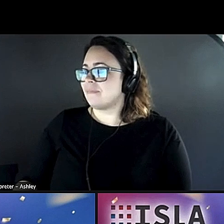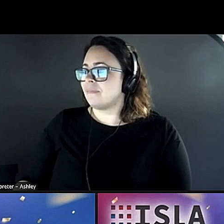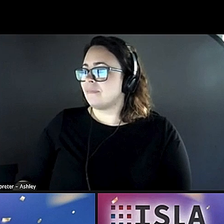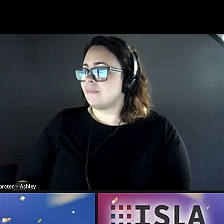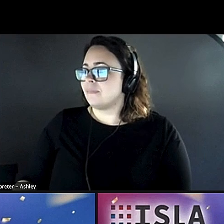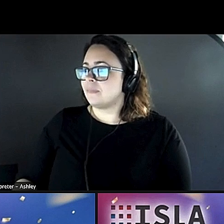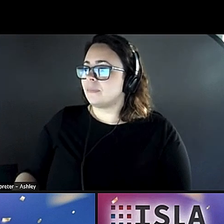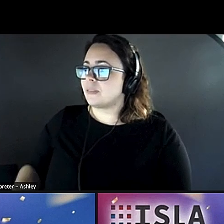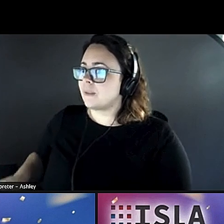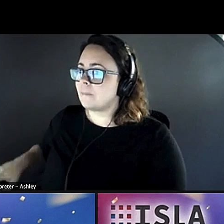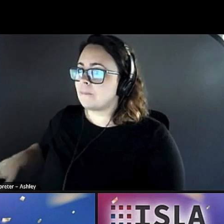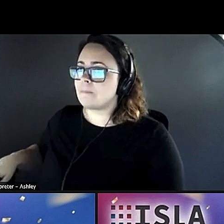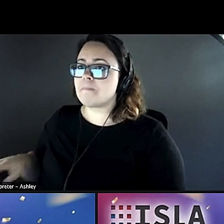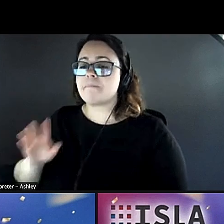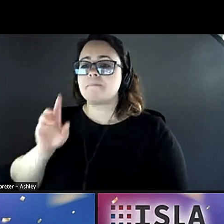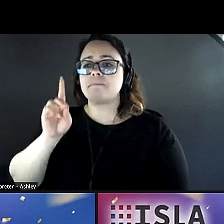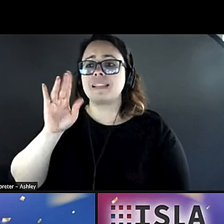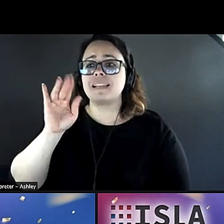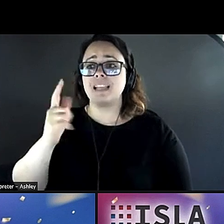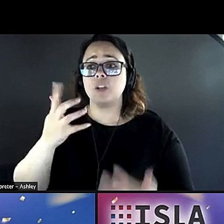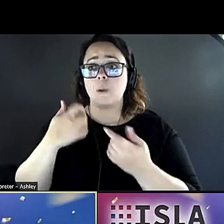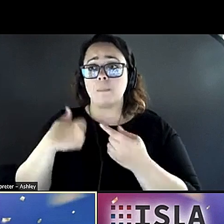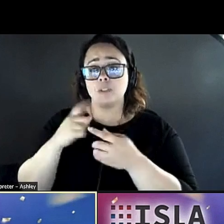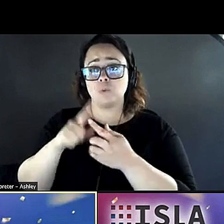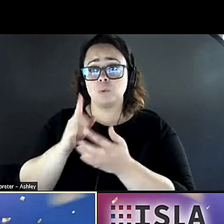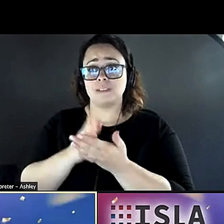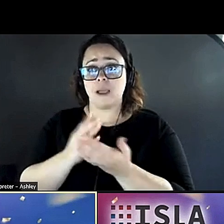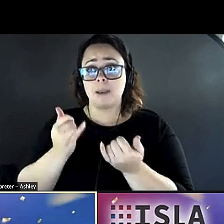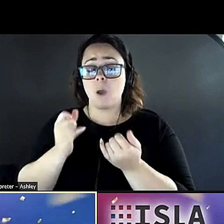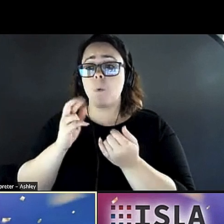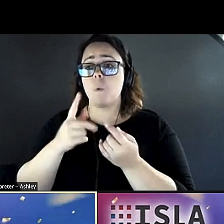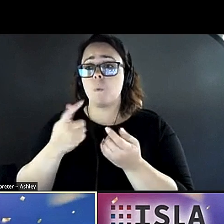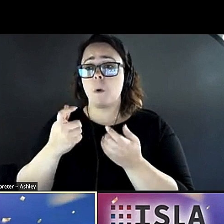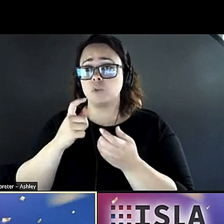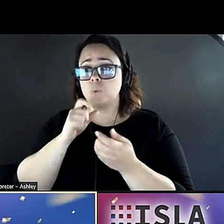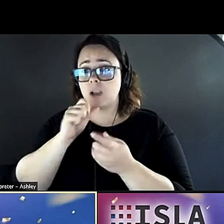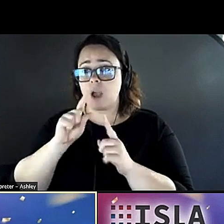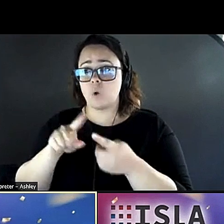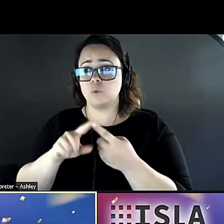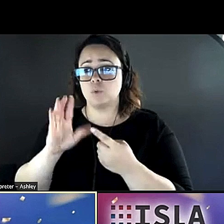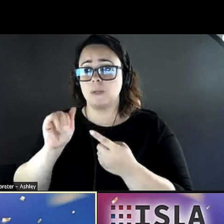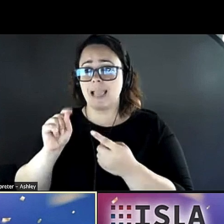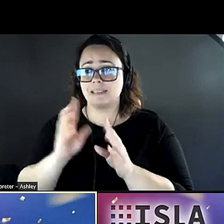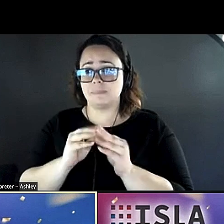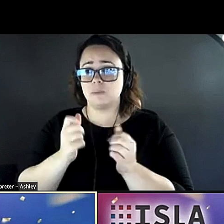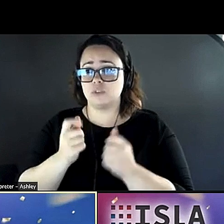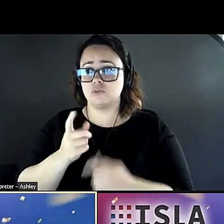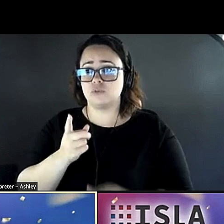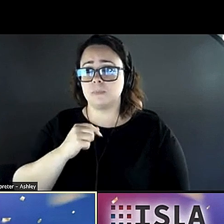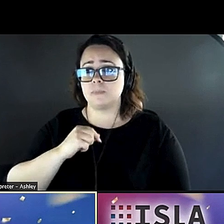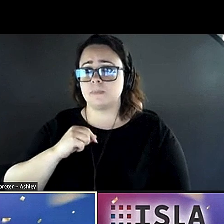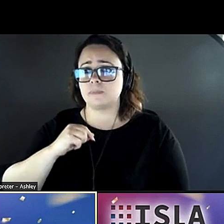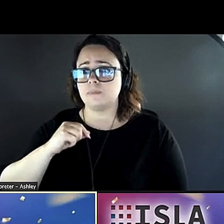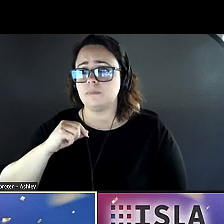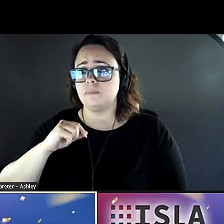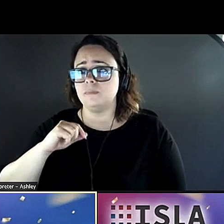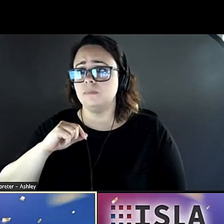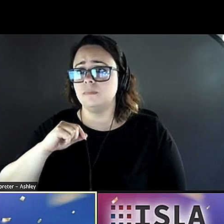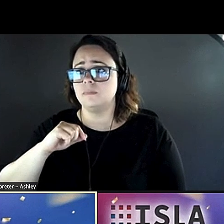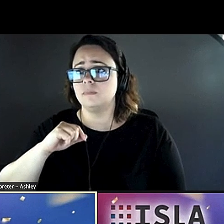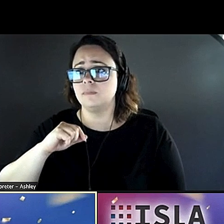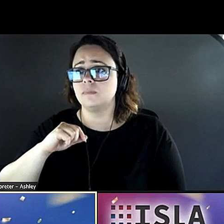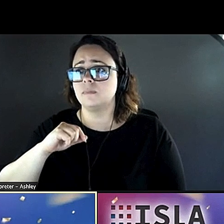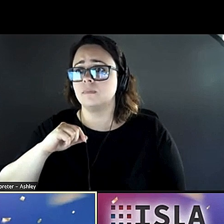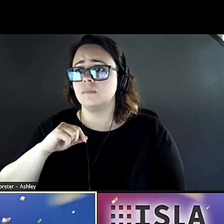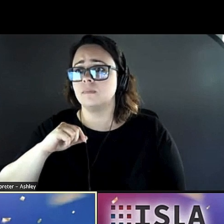Lloyd, I'll pass off to you. Thanks, Mike. Good morning, everyone. And to our cohorts, congratulations. It's been an honor to be